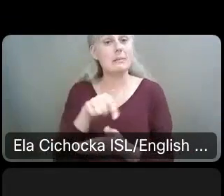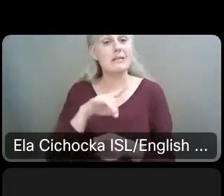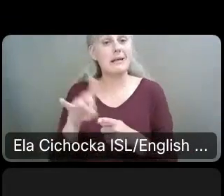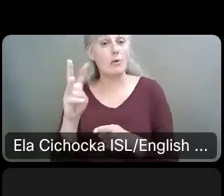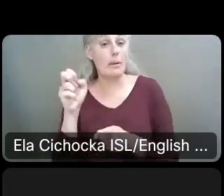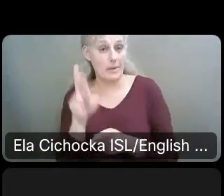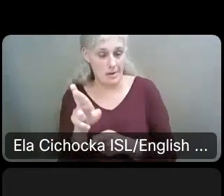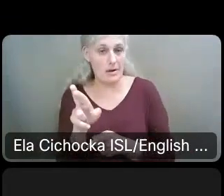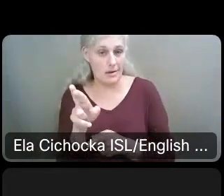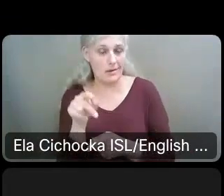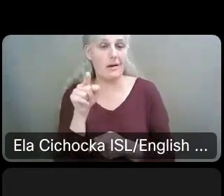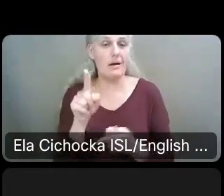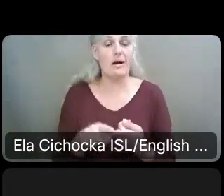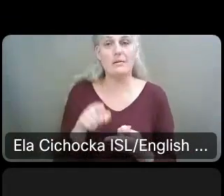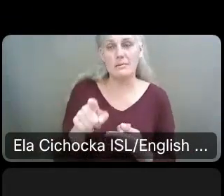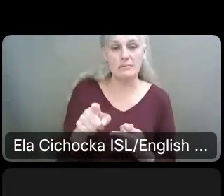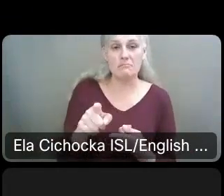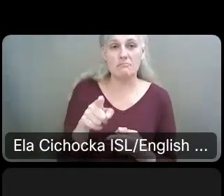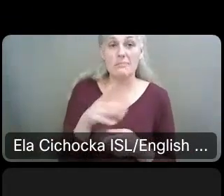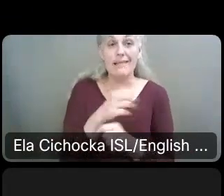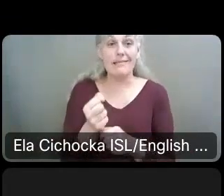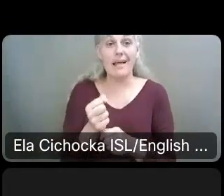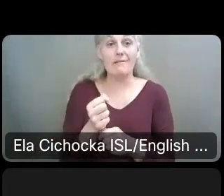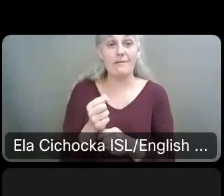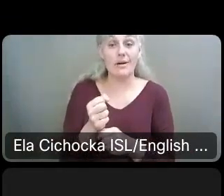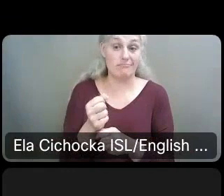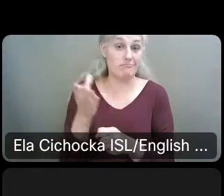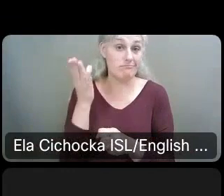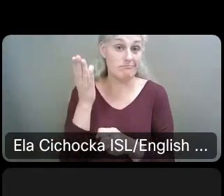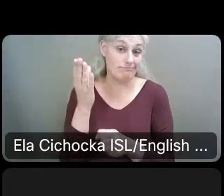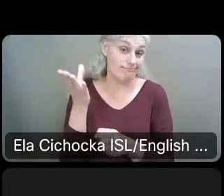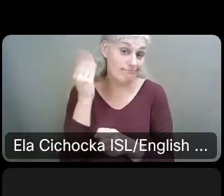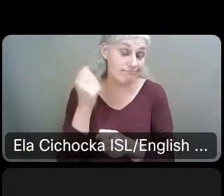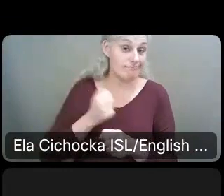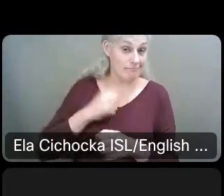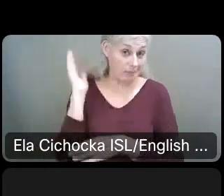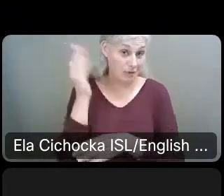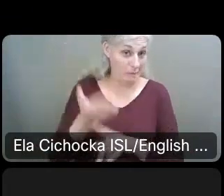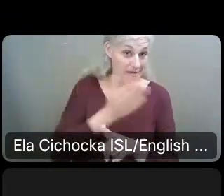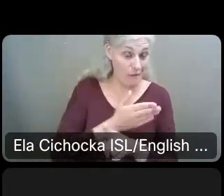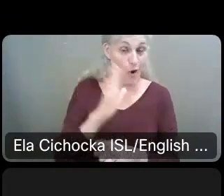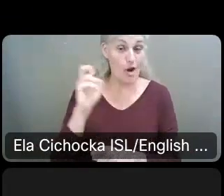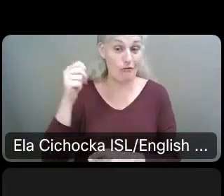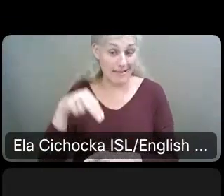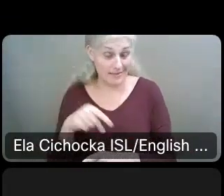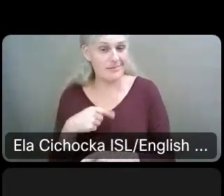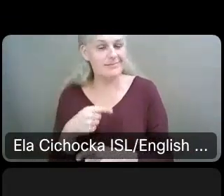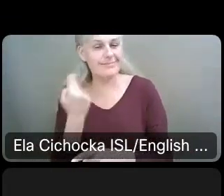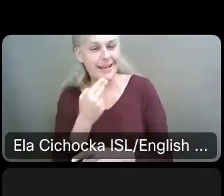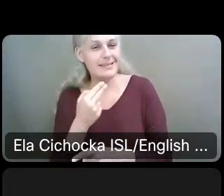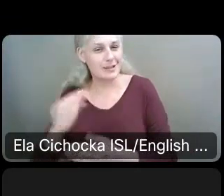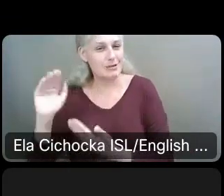webinars and you haven't heard me before, so as Lorraine very nicely said there,